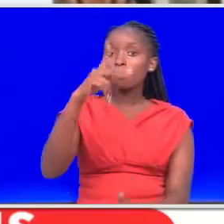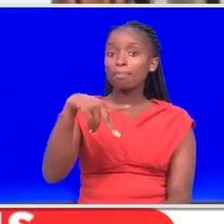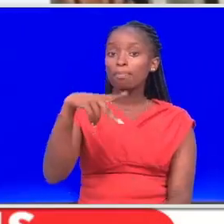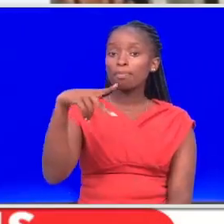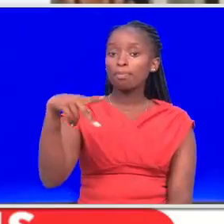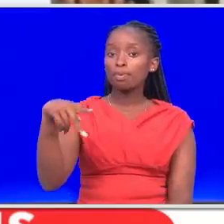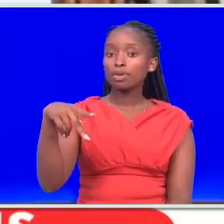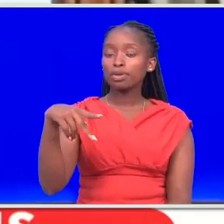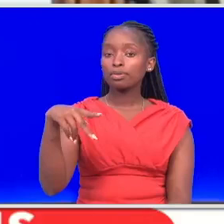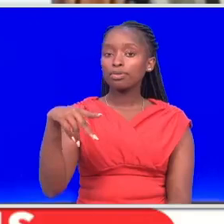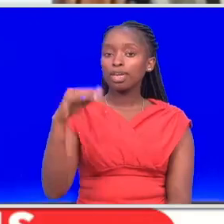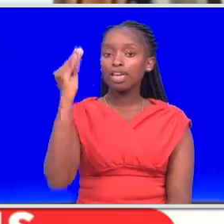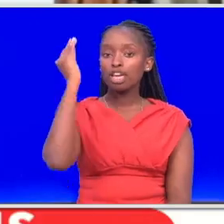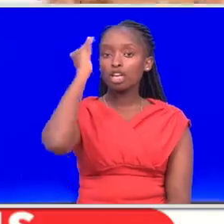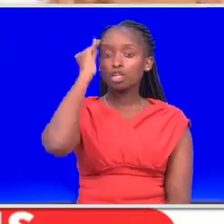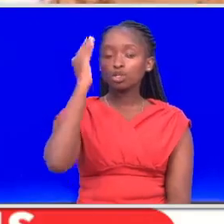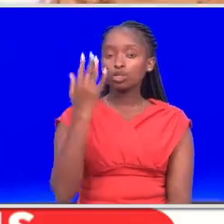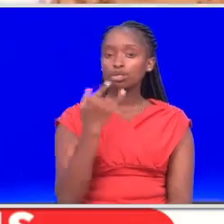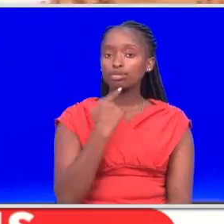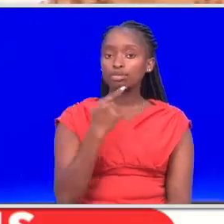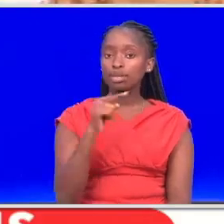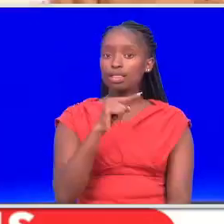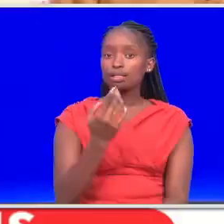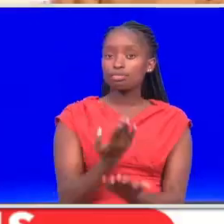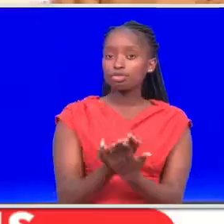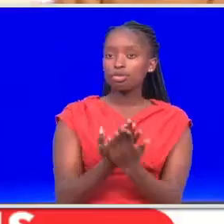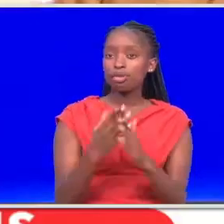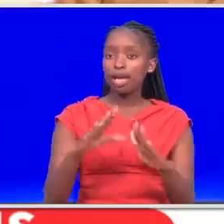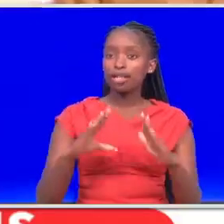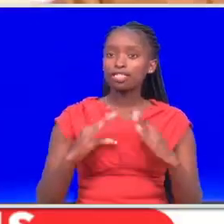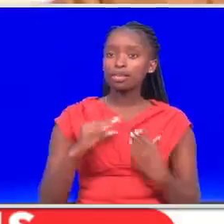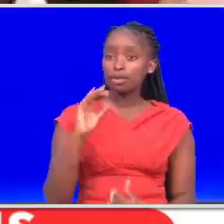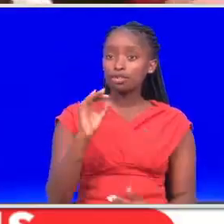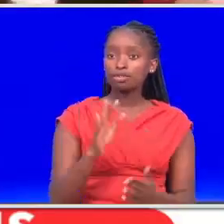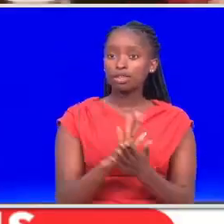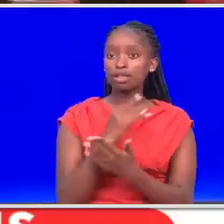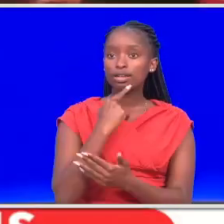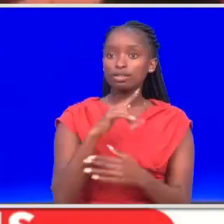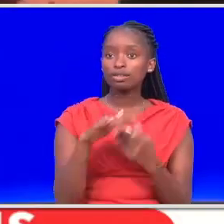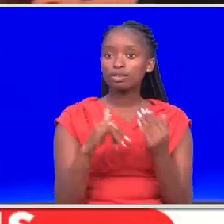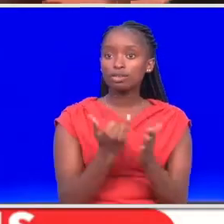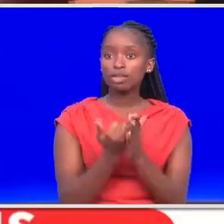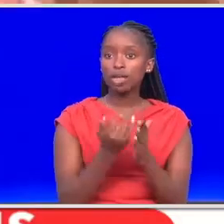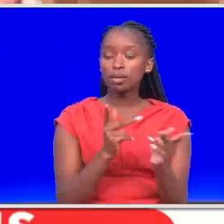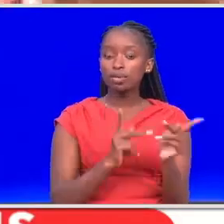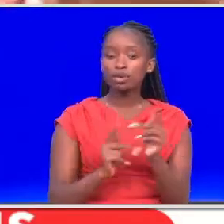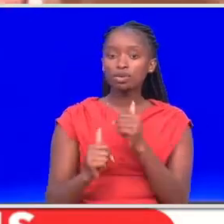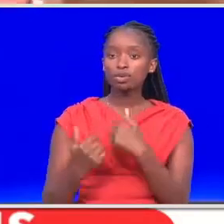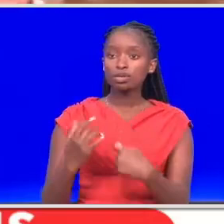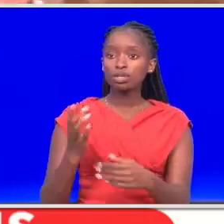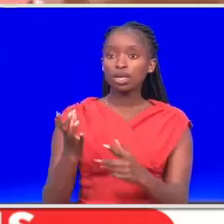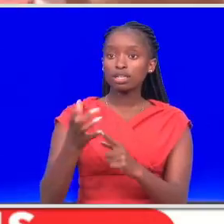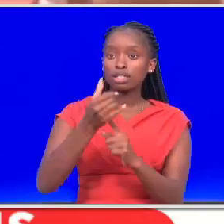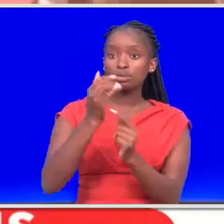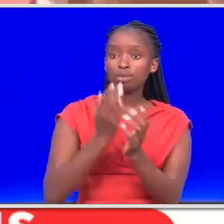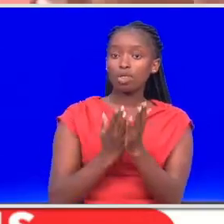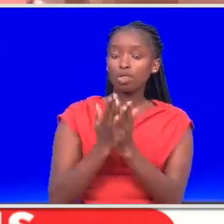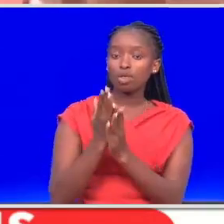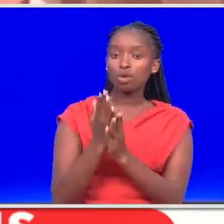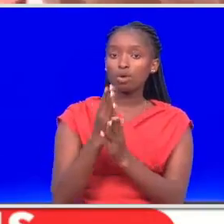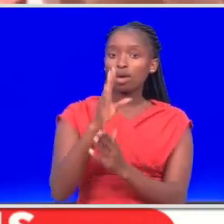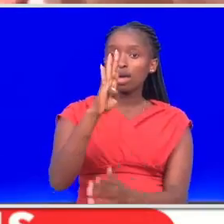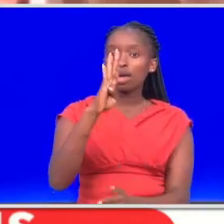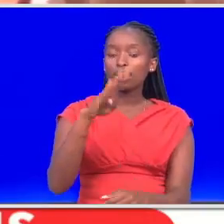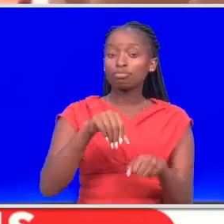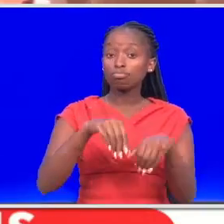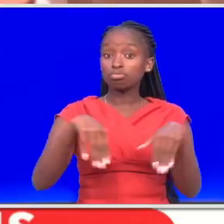argued that these proposals are unacceptable and undermine the progress achieved through devolution. Specifically,